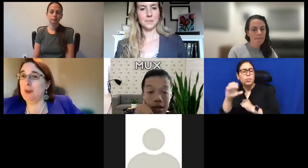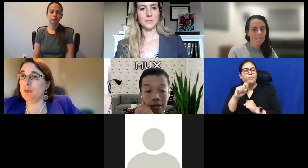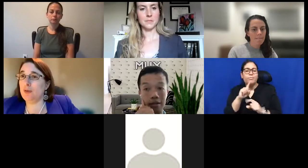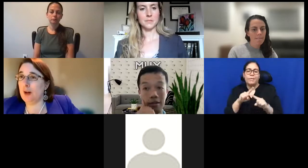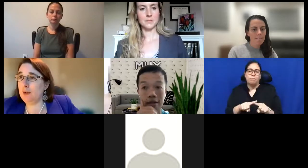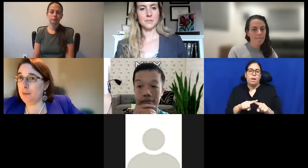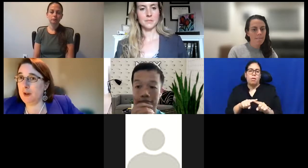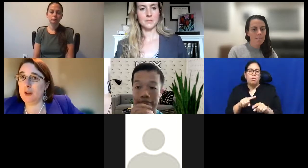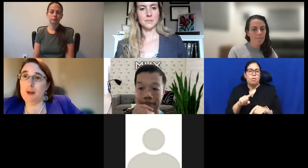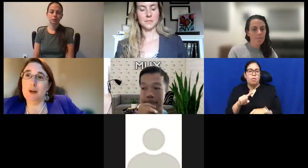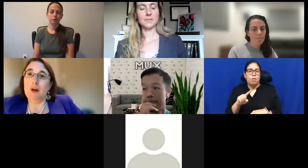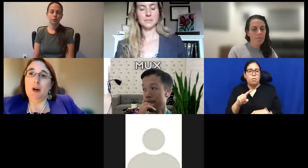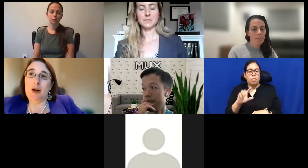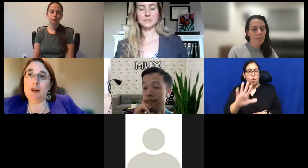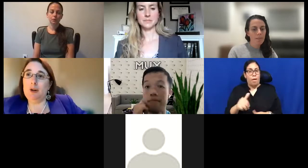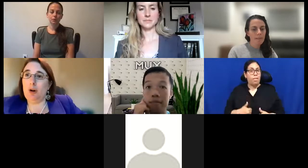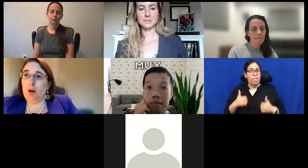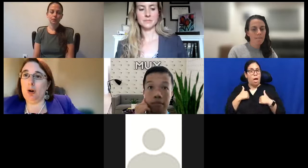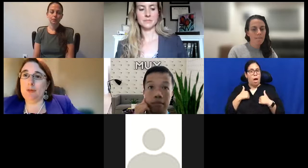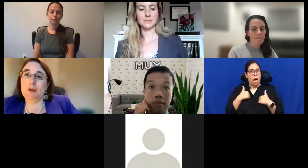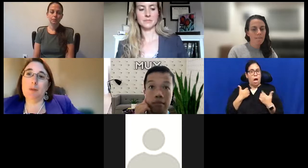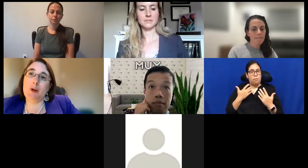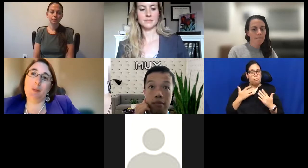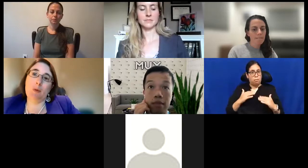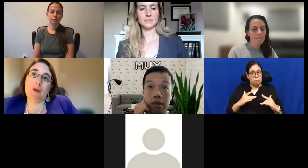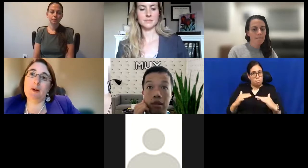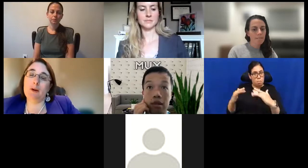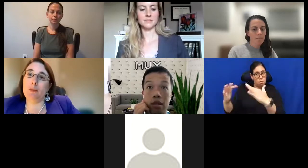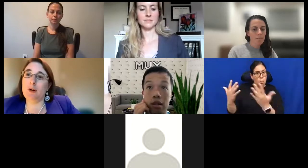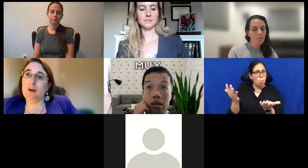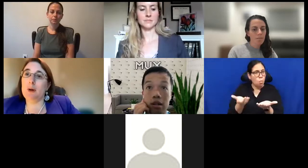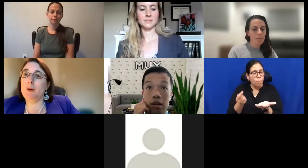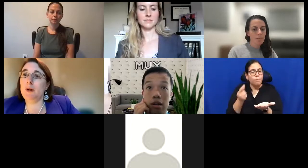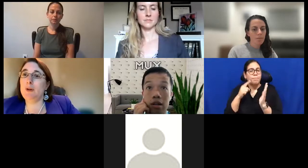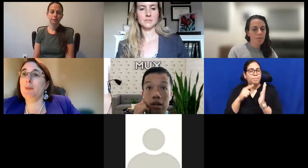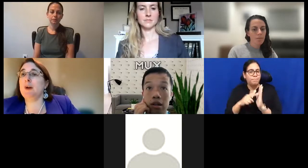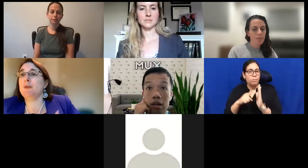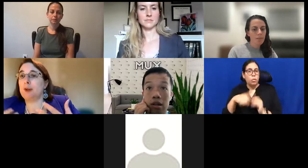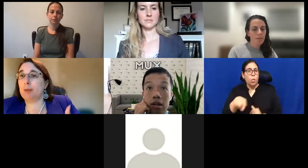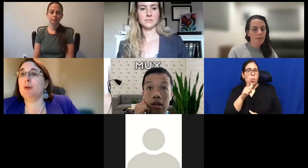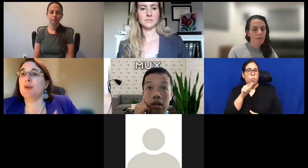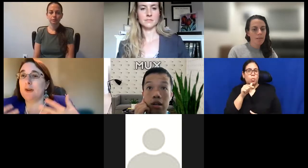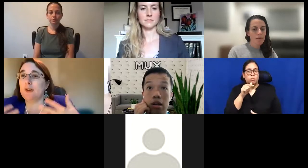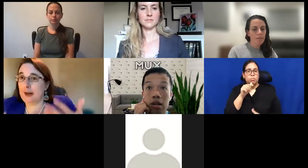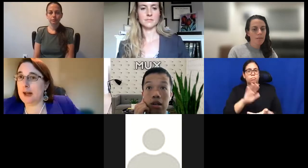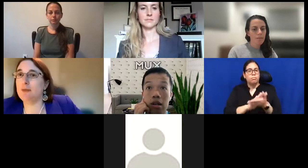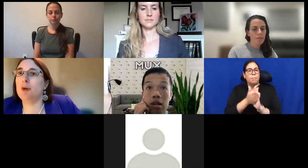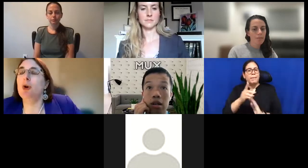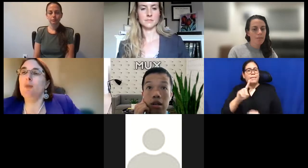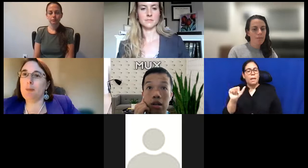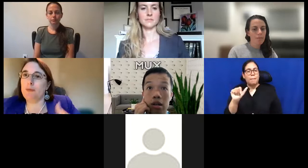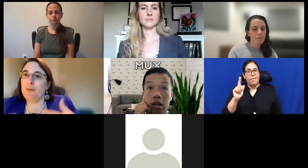in stage of life, meaning I hear often people that are coming, become disabled much later in